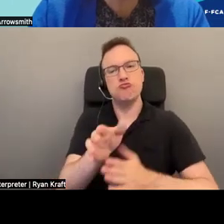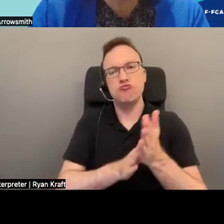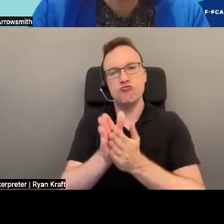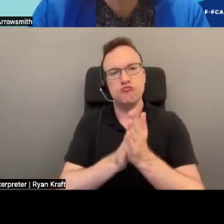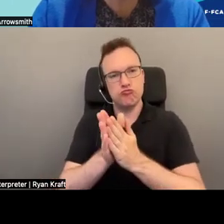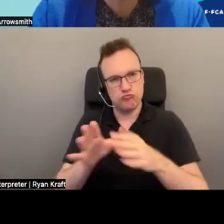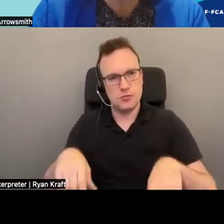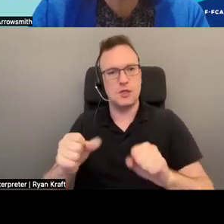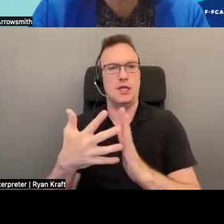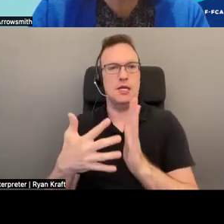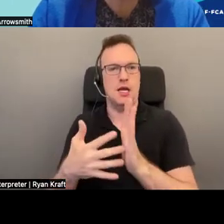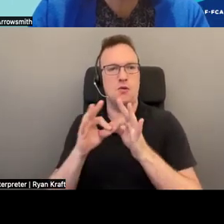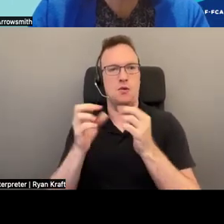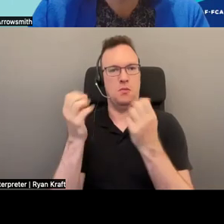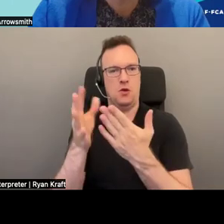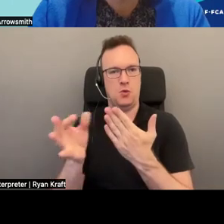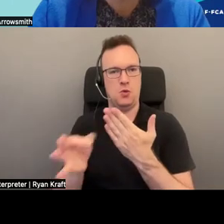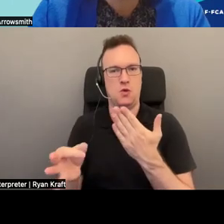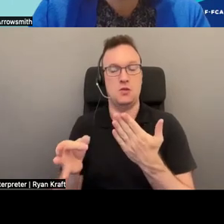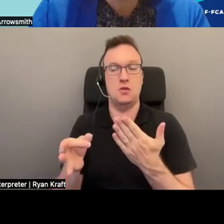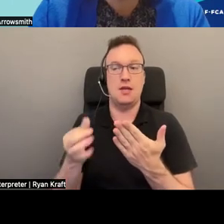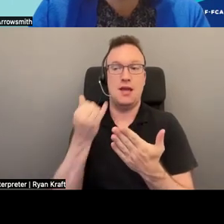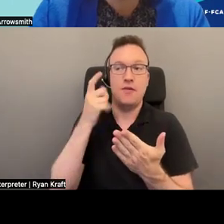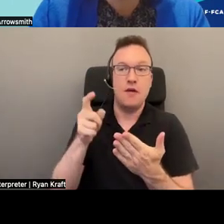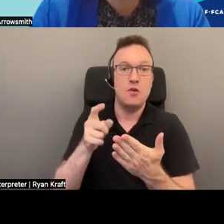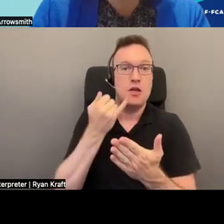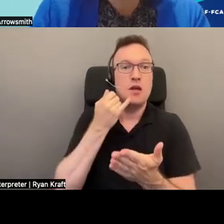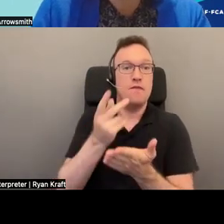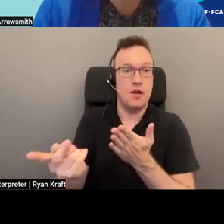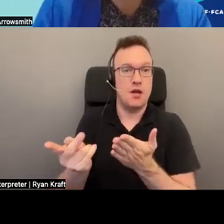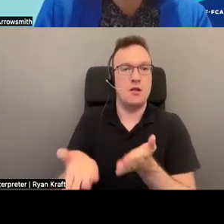choice test or retake it.